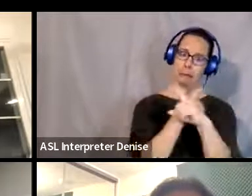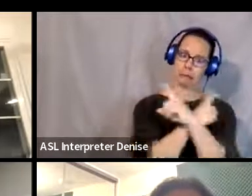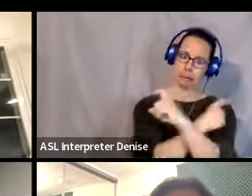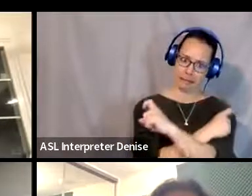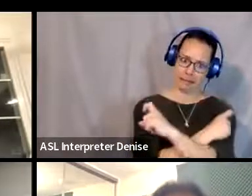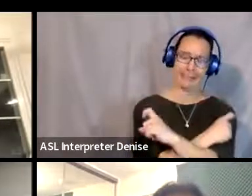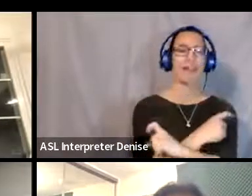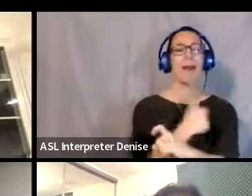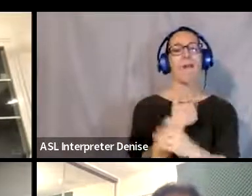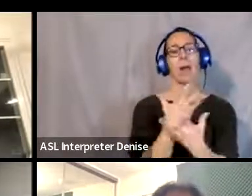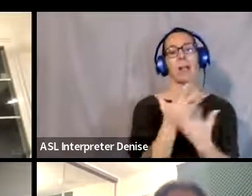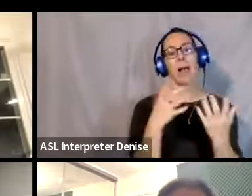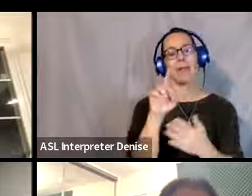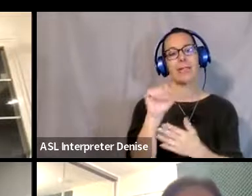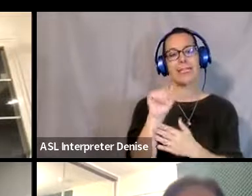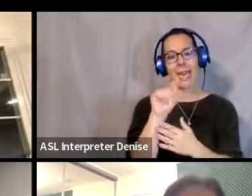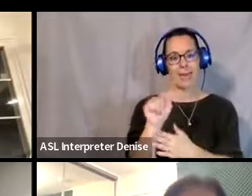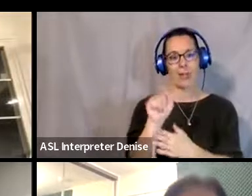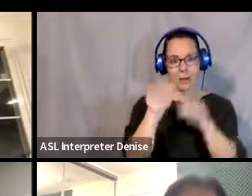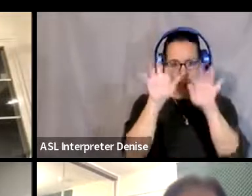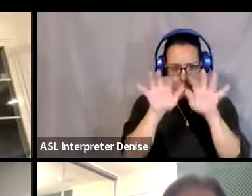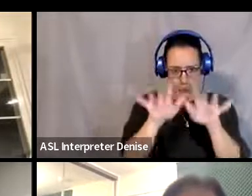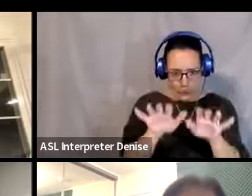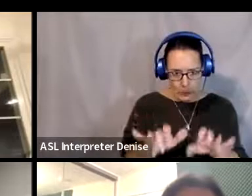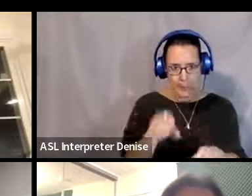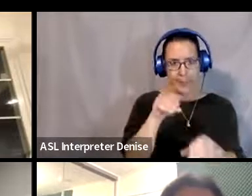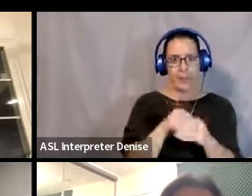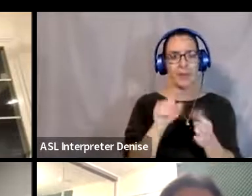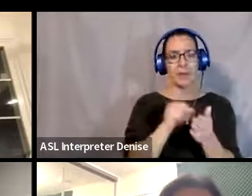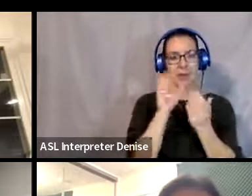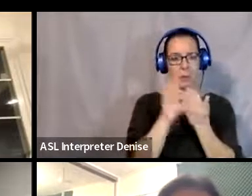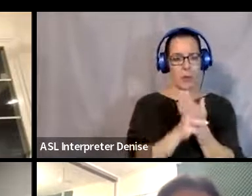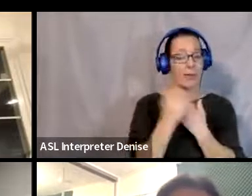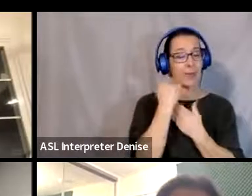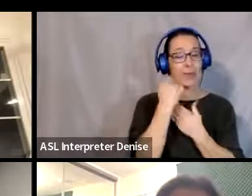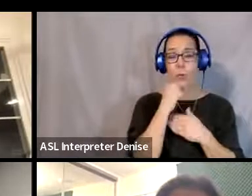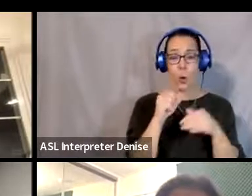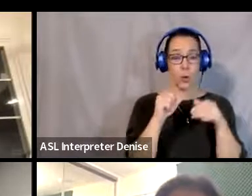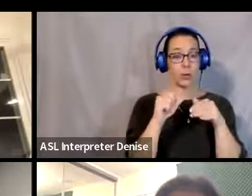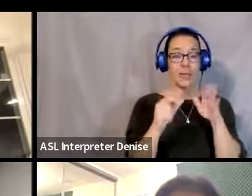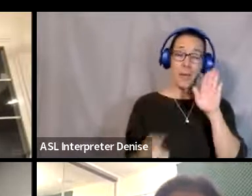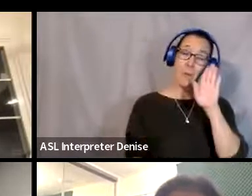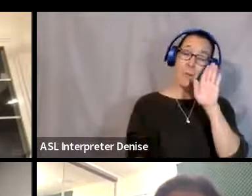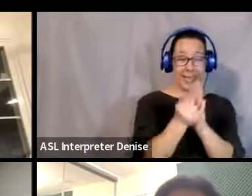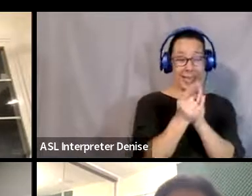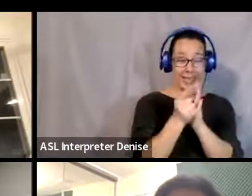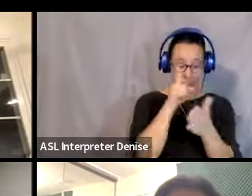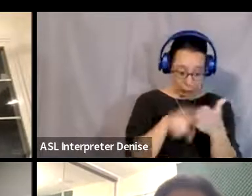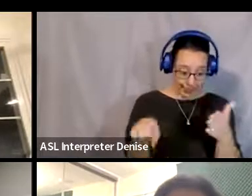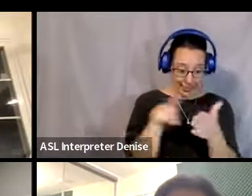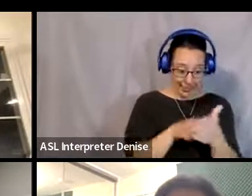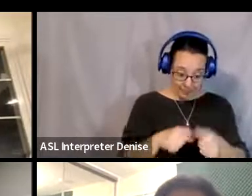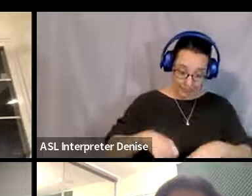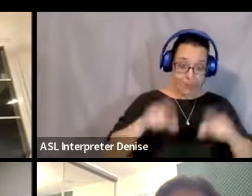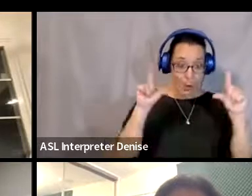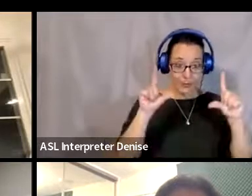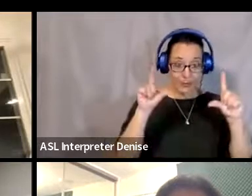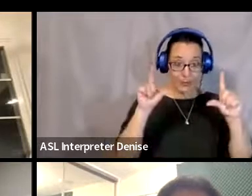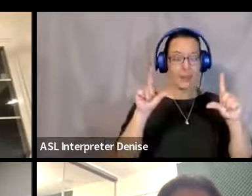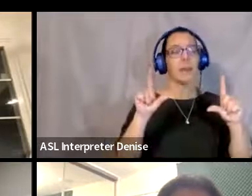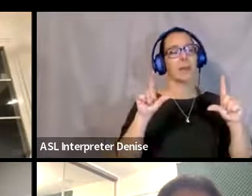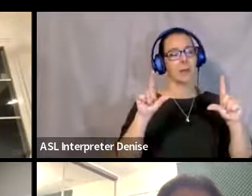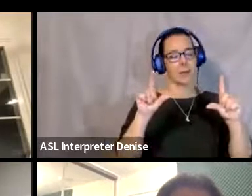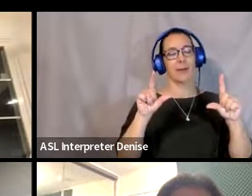a lot of information in the software. And if you don't immediately grade it and post it, and we see a lot of things